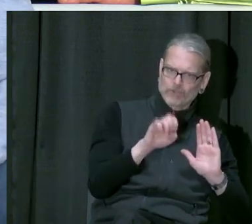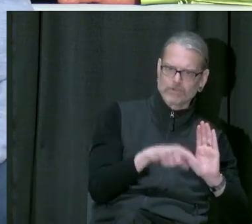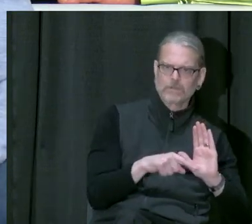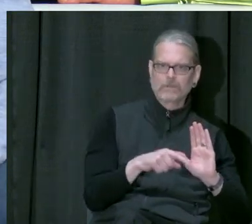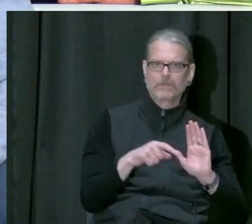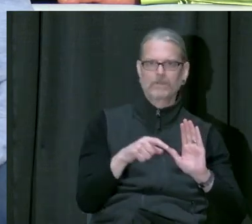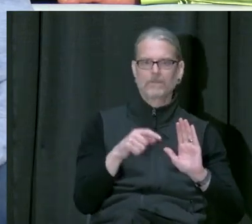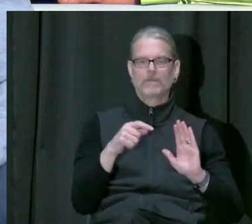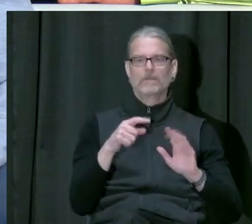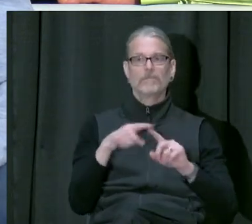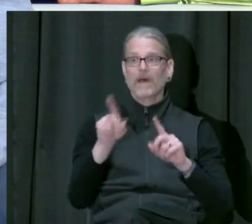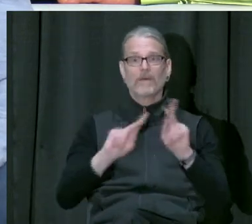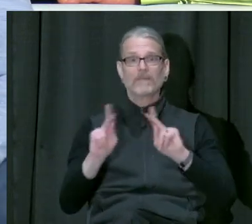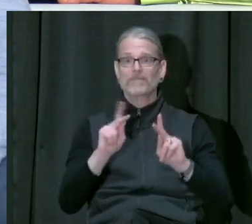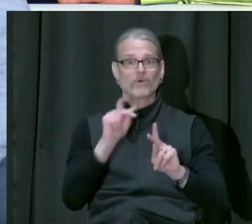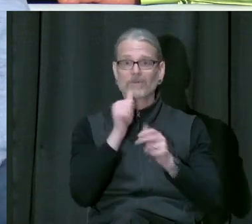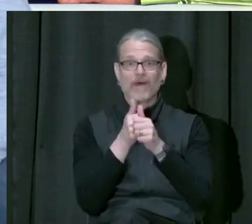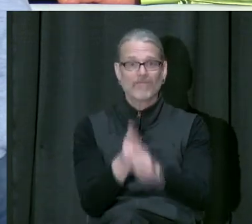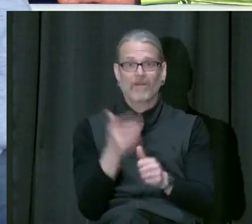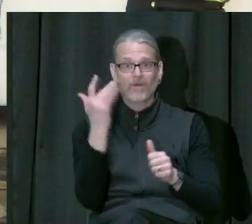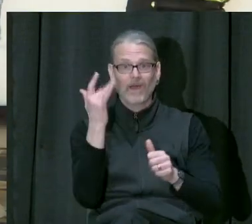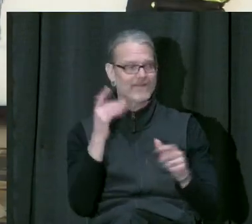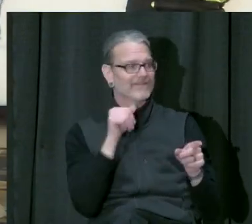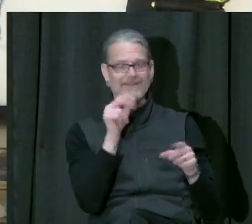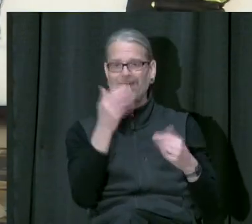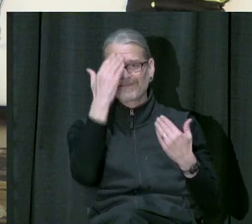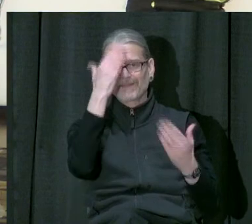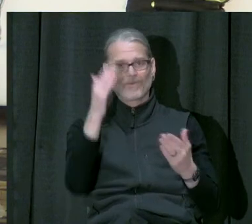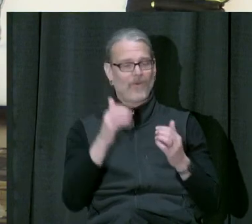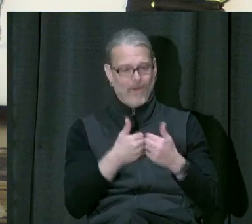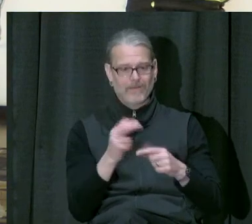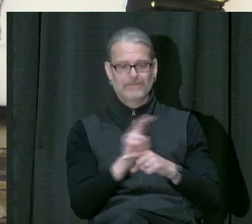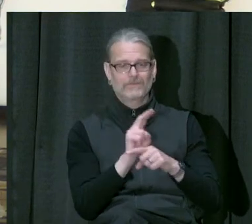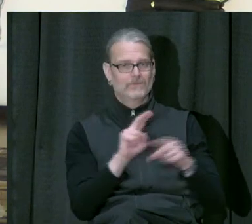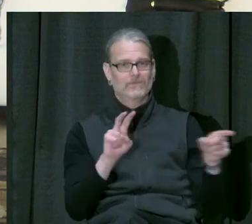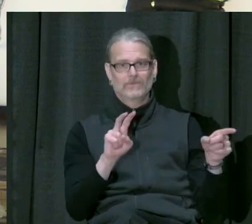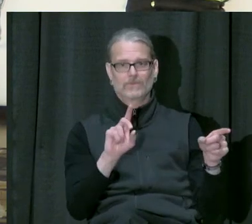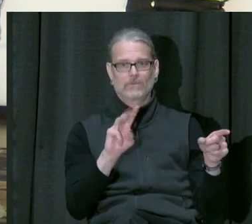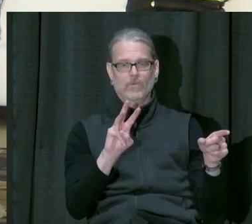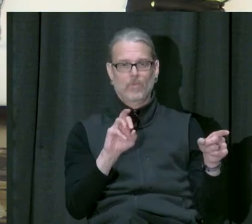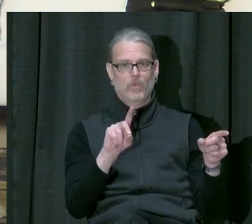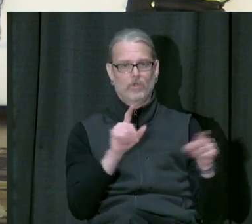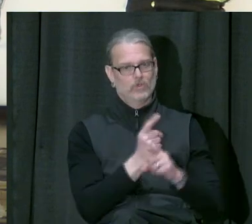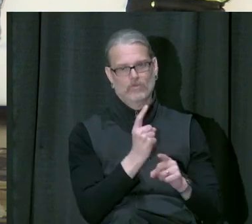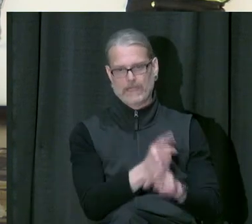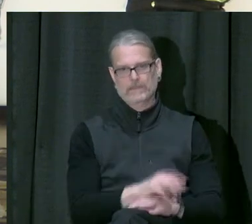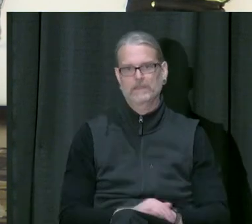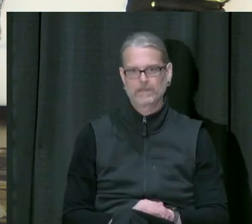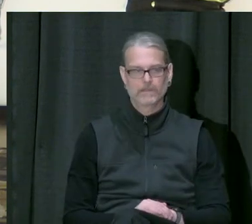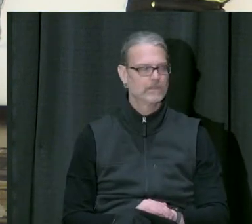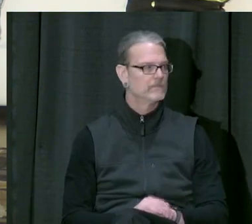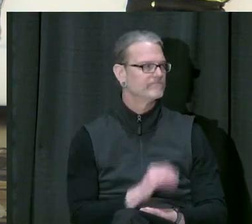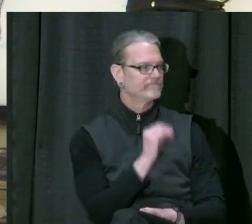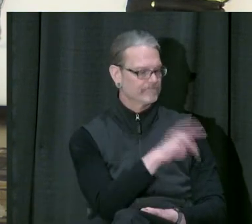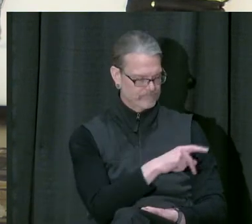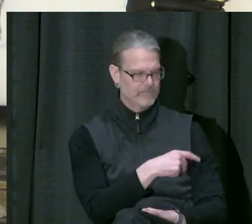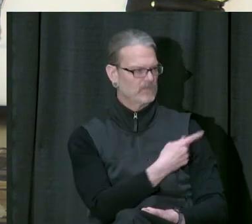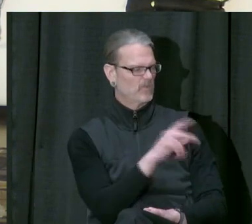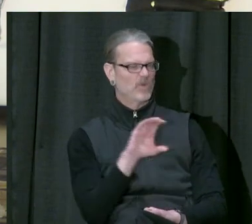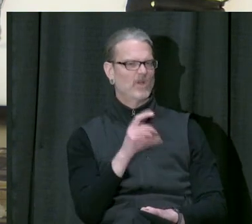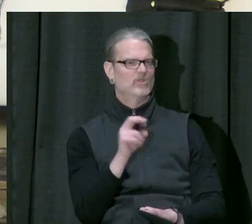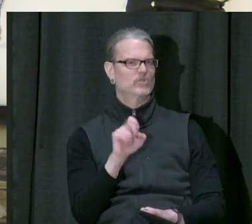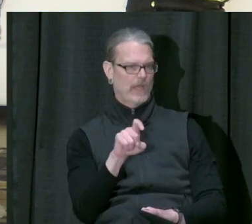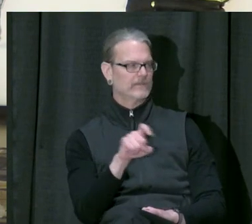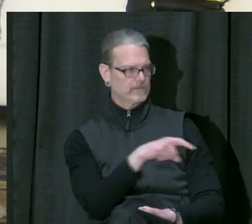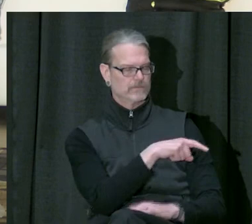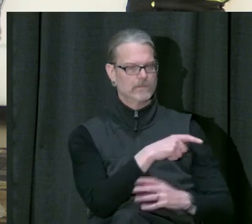Word correctly. So this is another important aspect of what CHAX does today. I mean, we've talked a lot about PDF, but